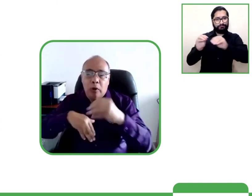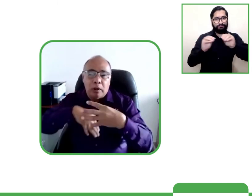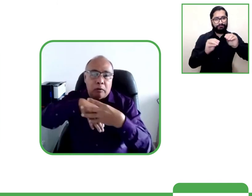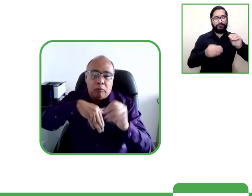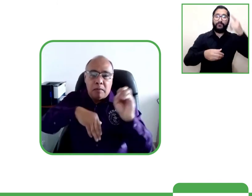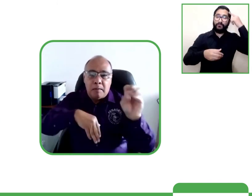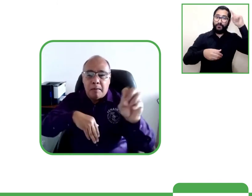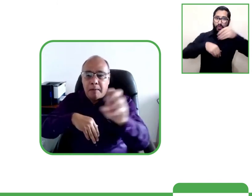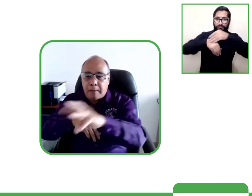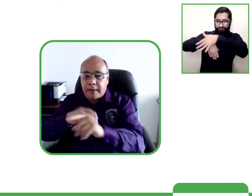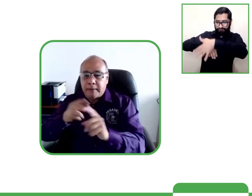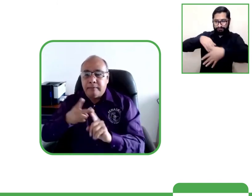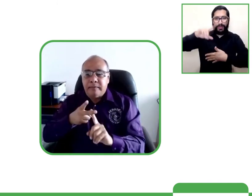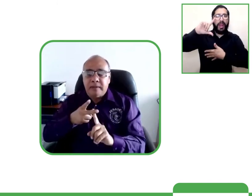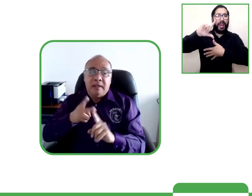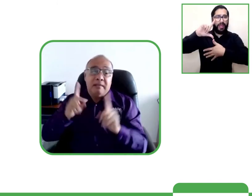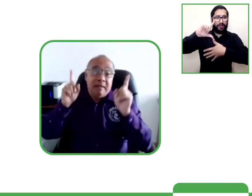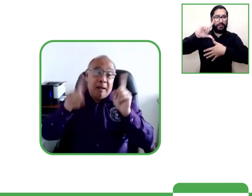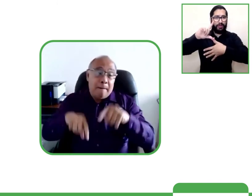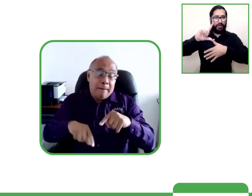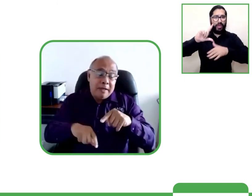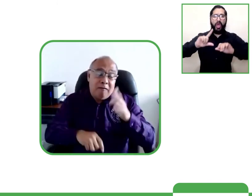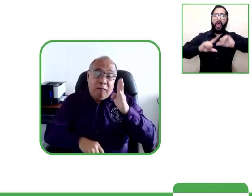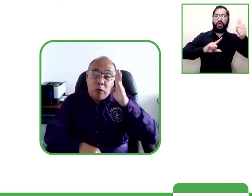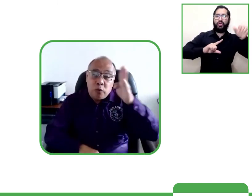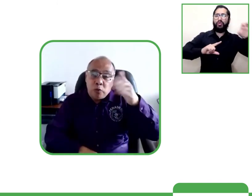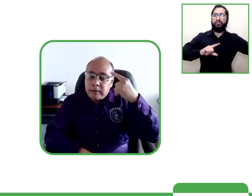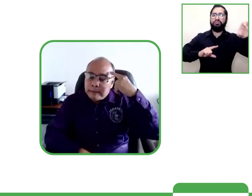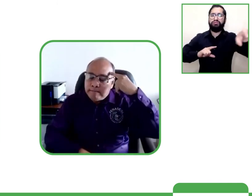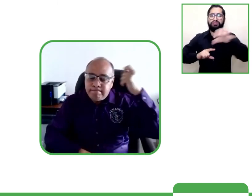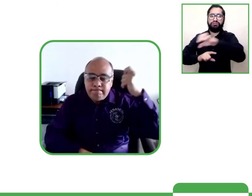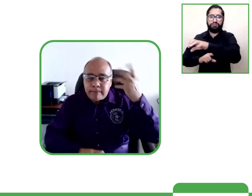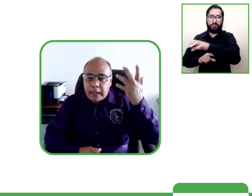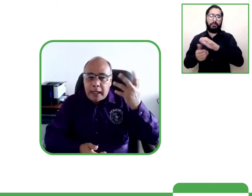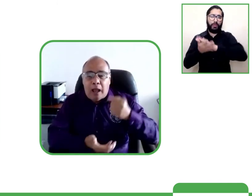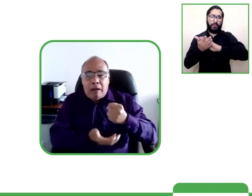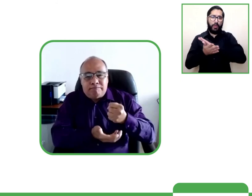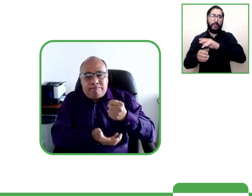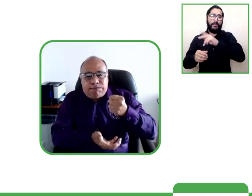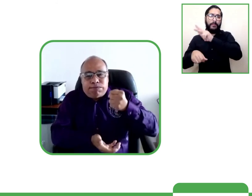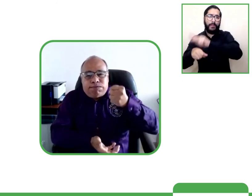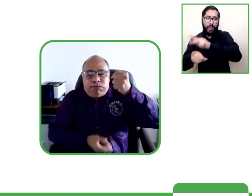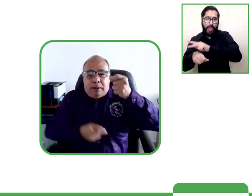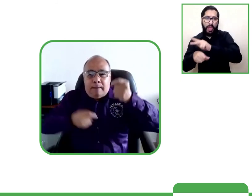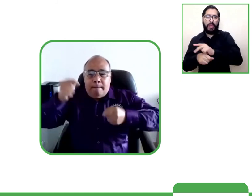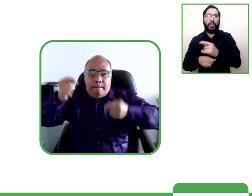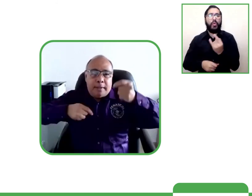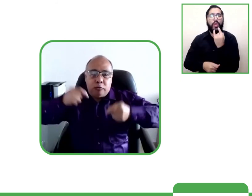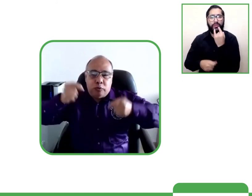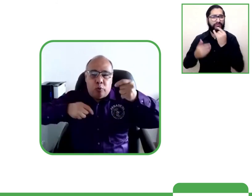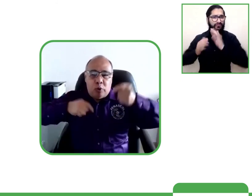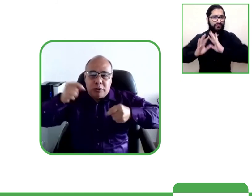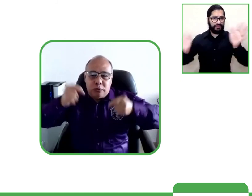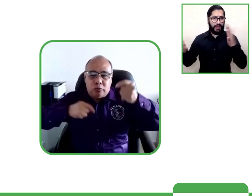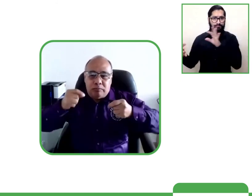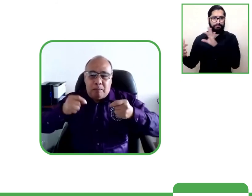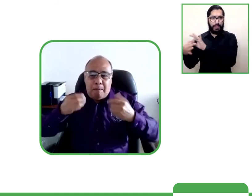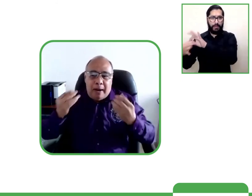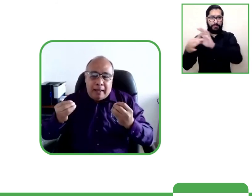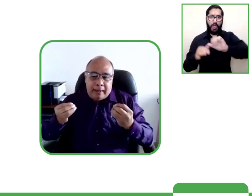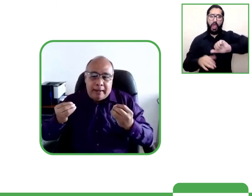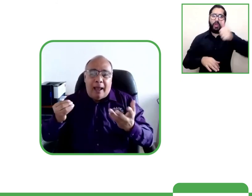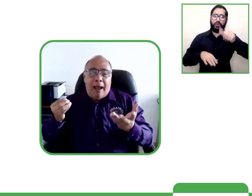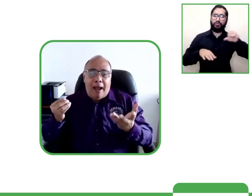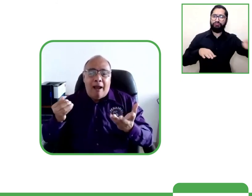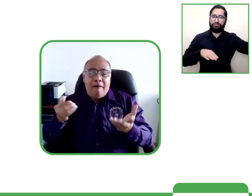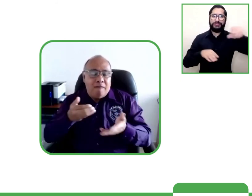replicated in Latin America, and we want other countries to implement this project. Another dream of